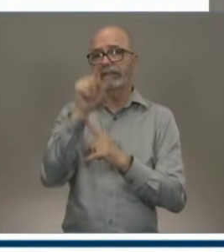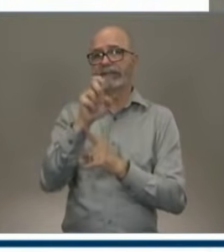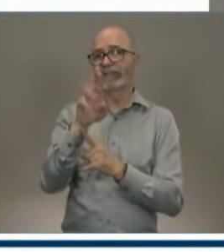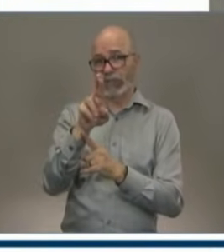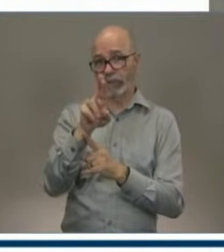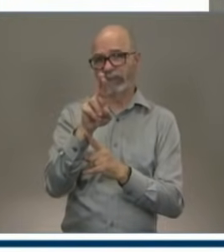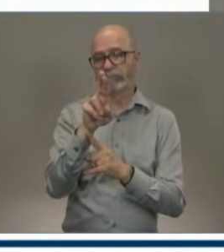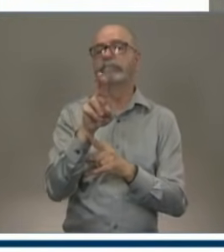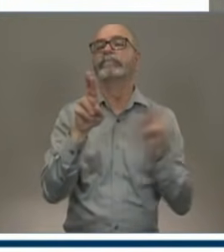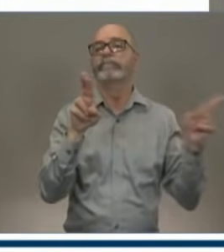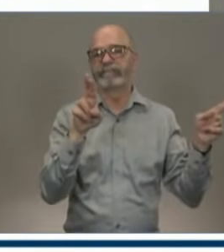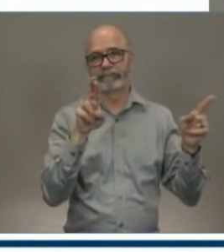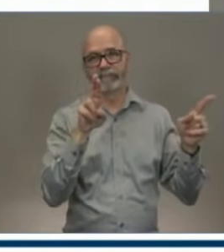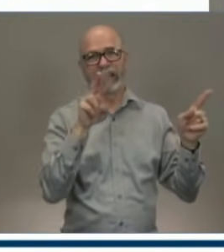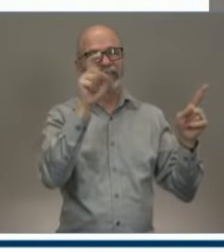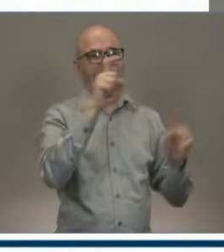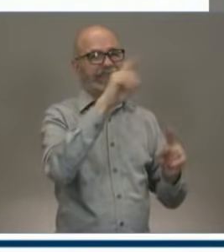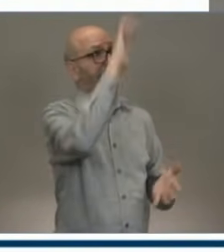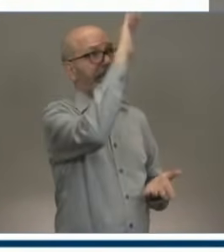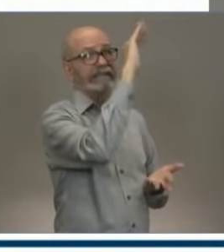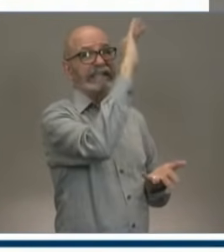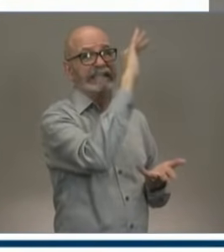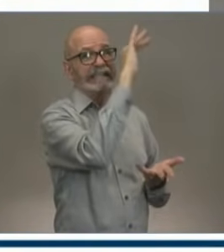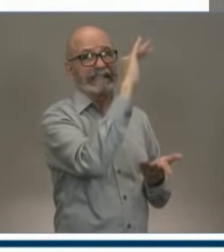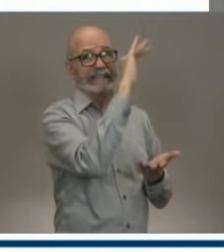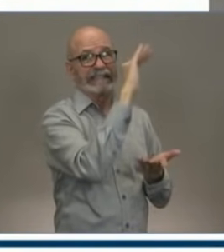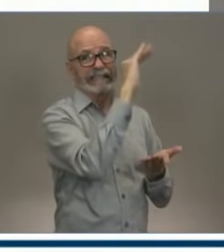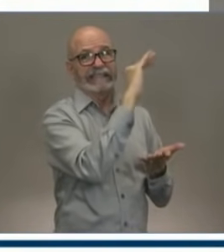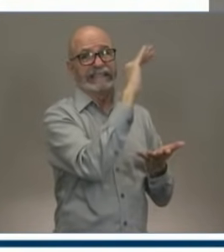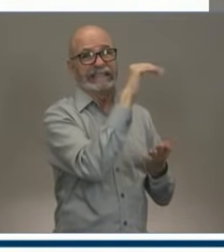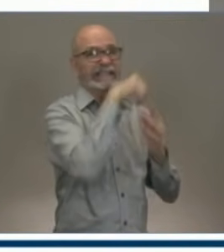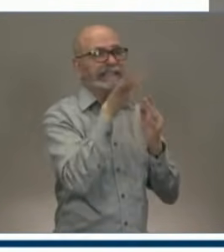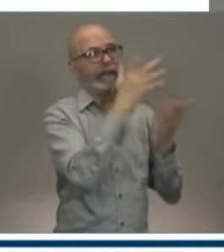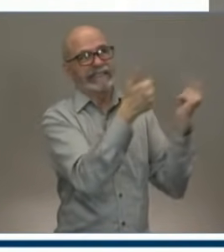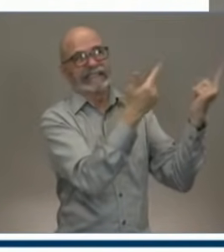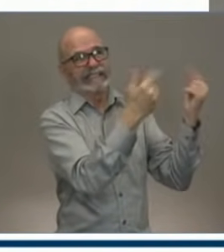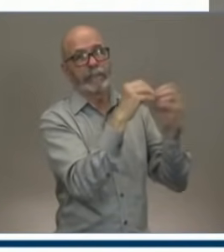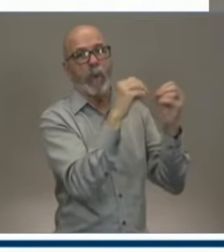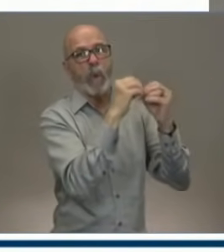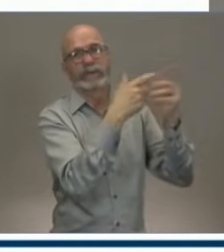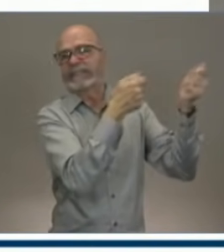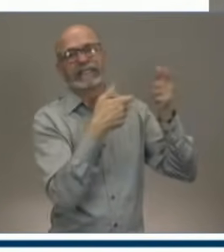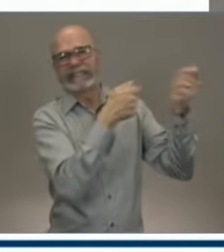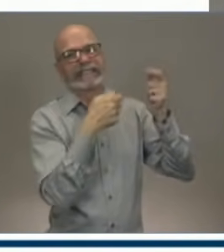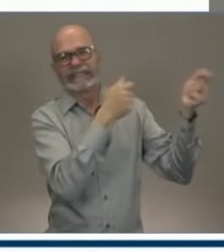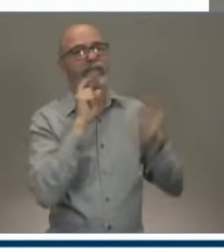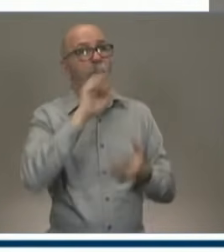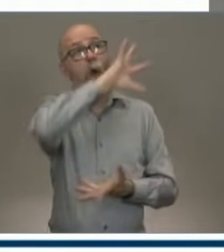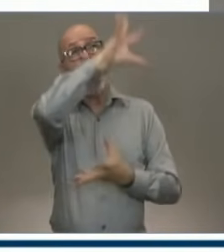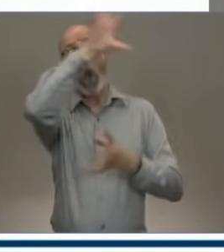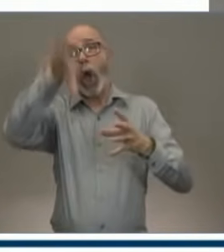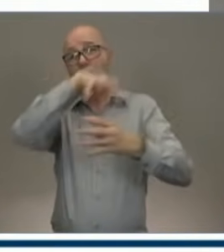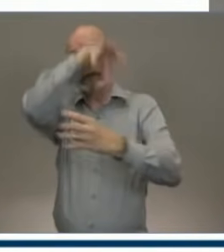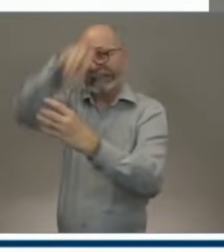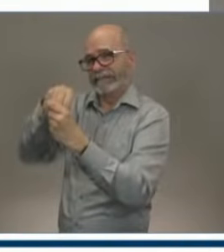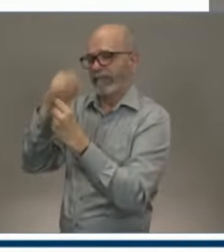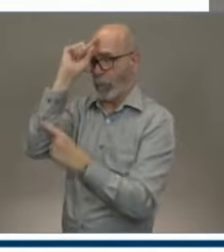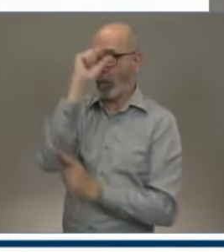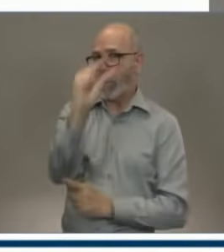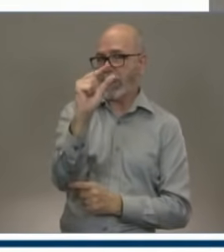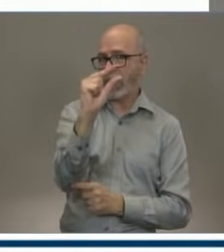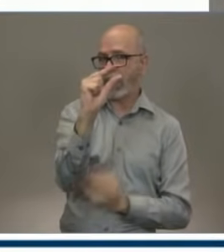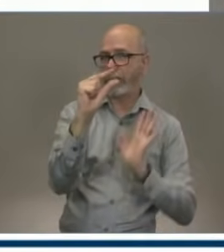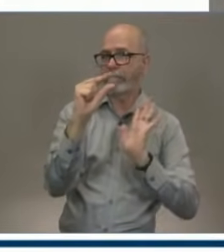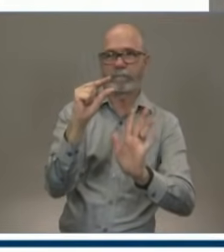have to decrease production of shipment of their vaccine globally for a short period of time. So we still have challenges with